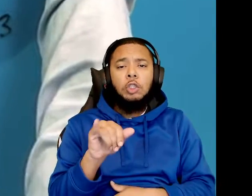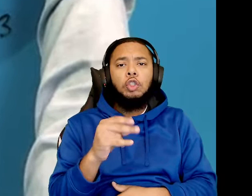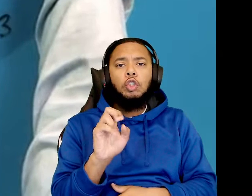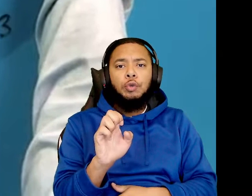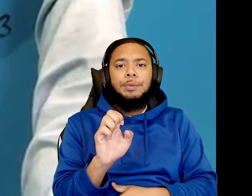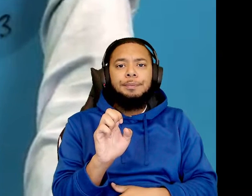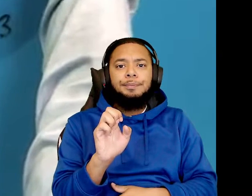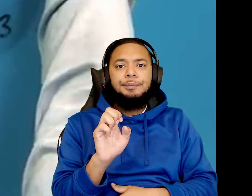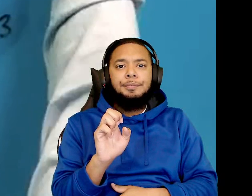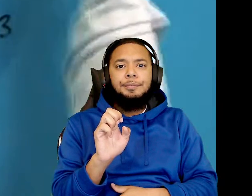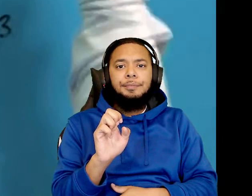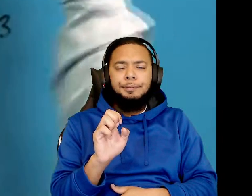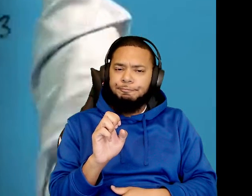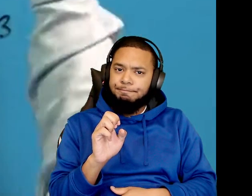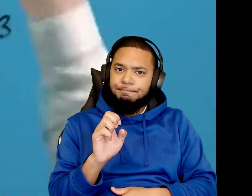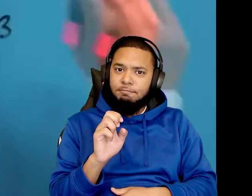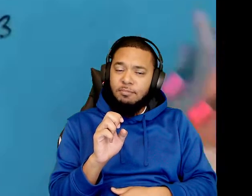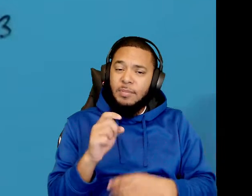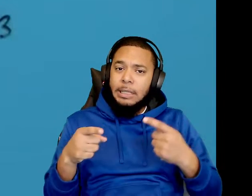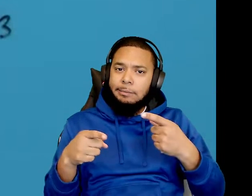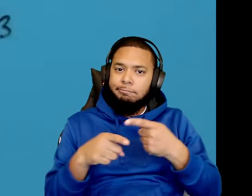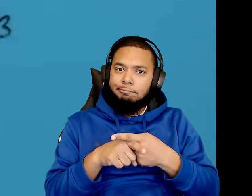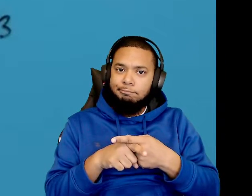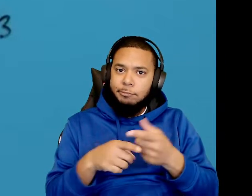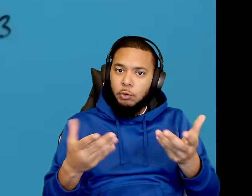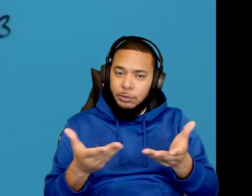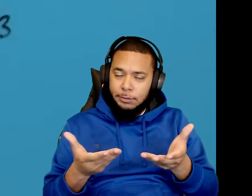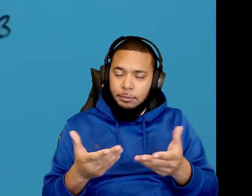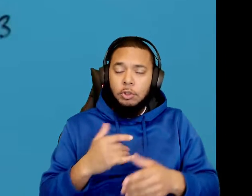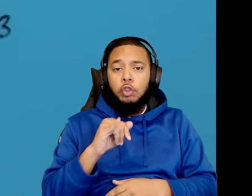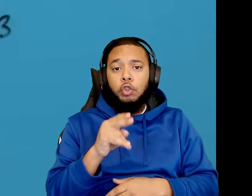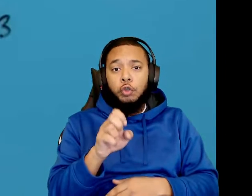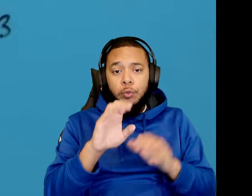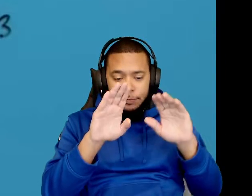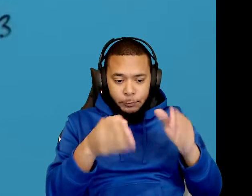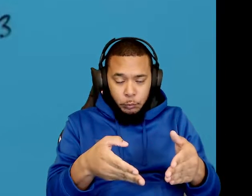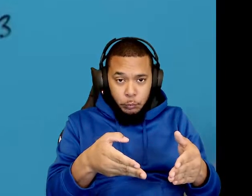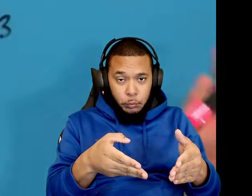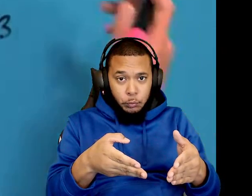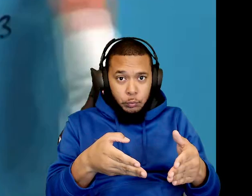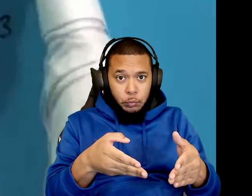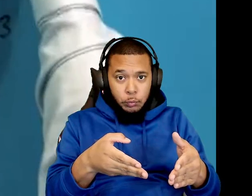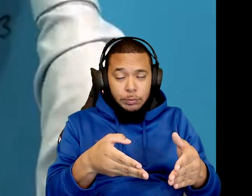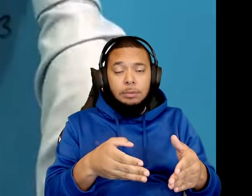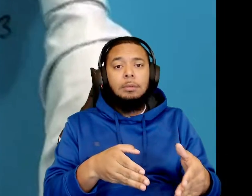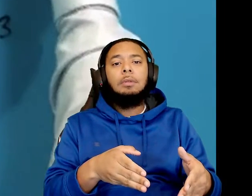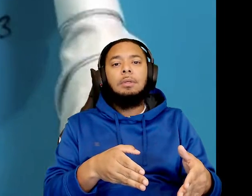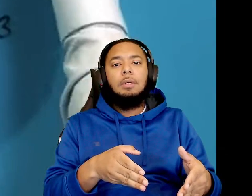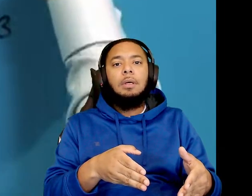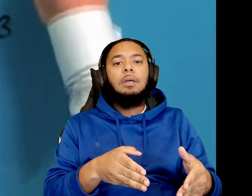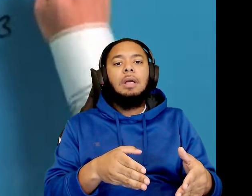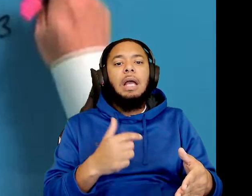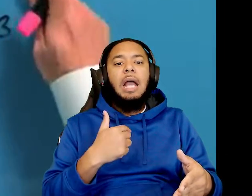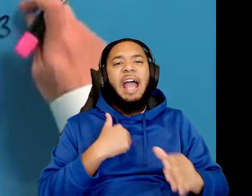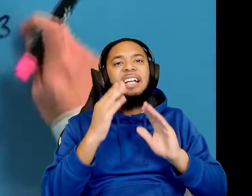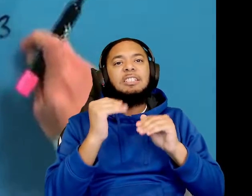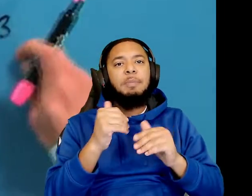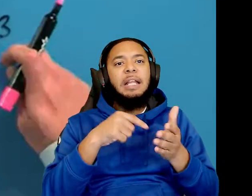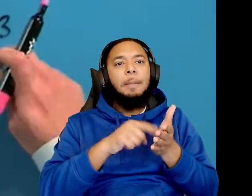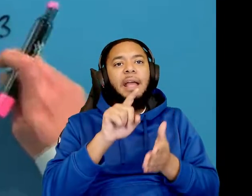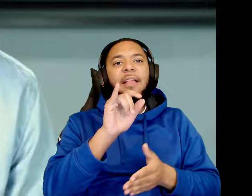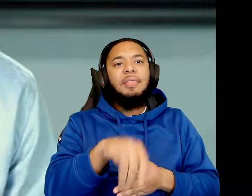here's the issue. If you just pick June, and you're like, this is how much I can expect to